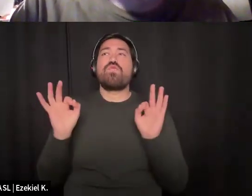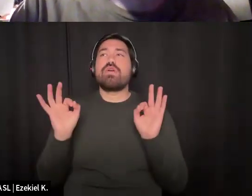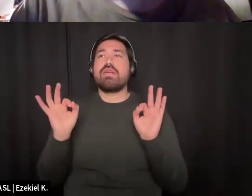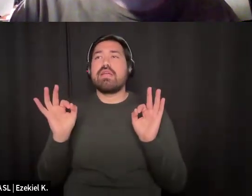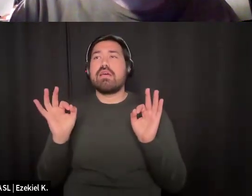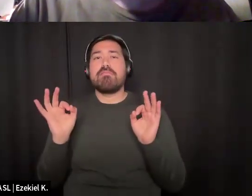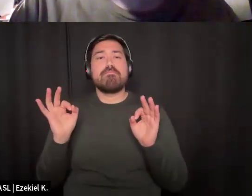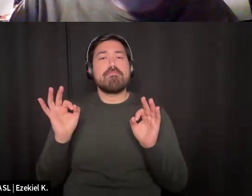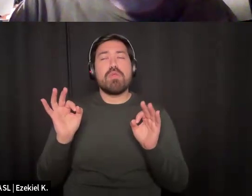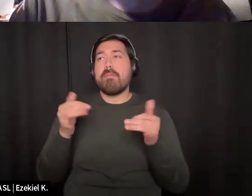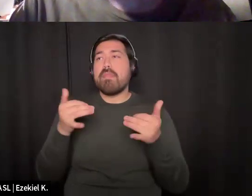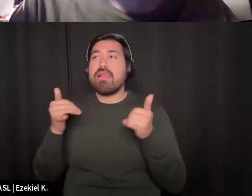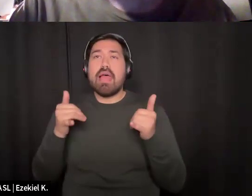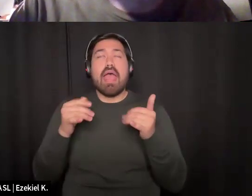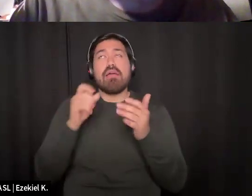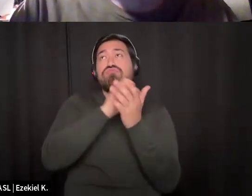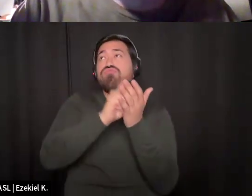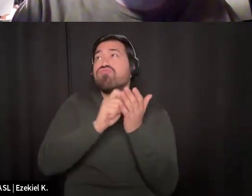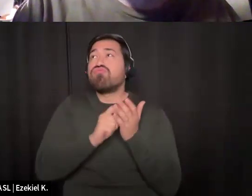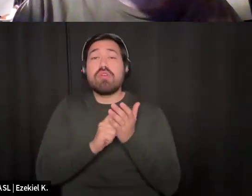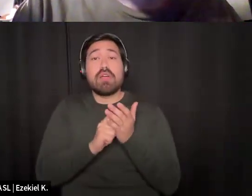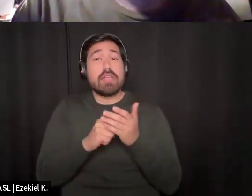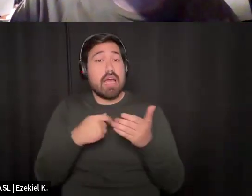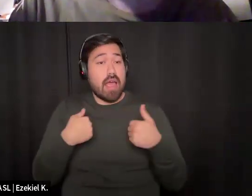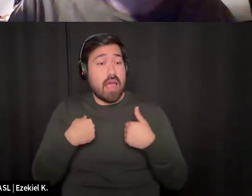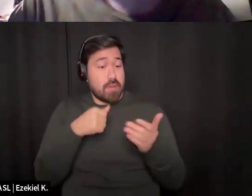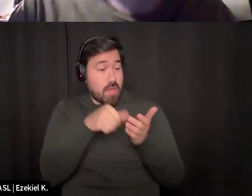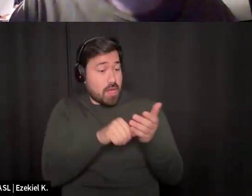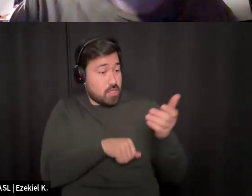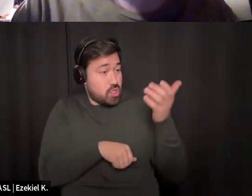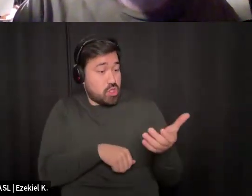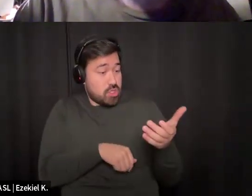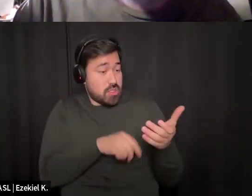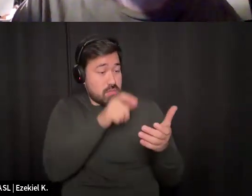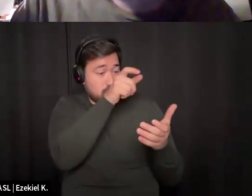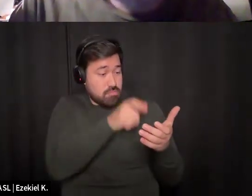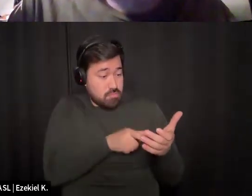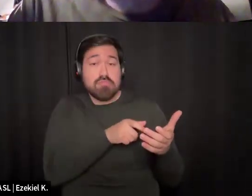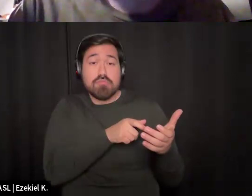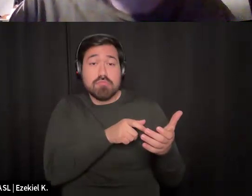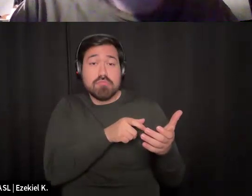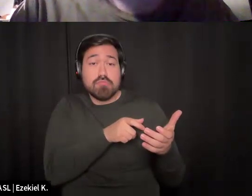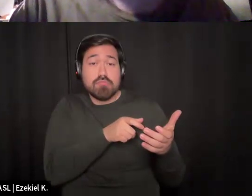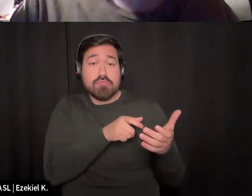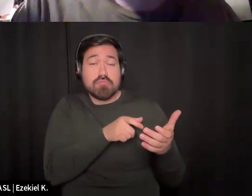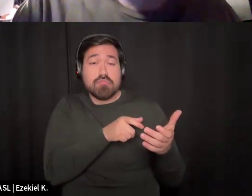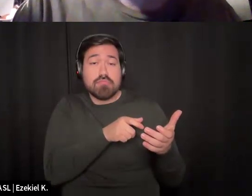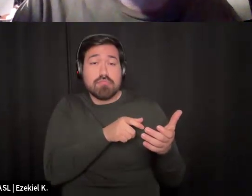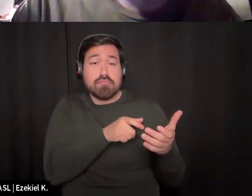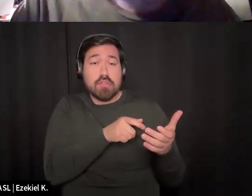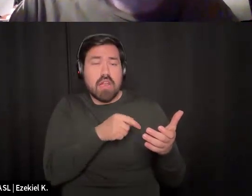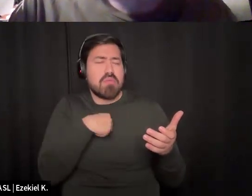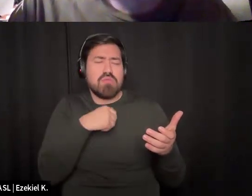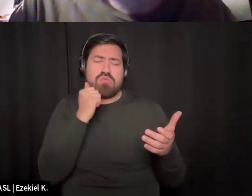like play and write down, because I can have a page where it's like, here's my tally. Um, and I've been doing